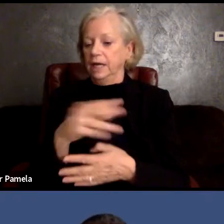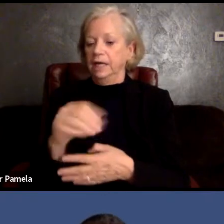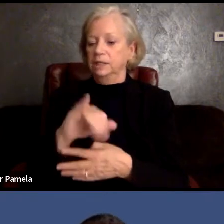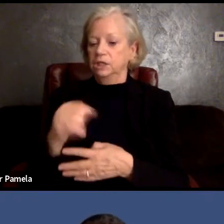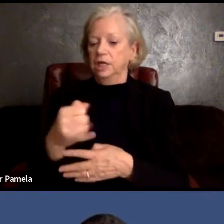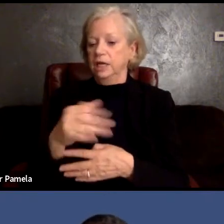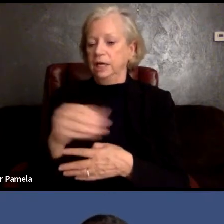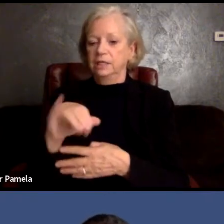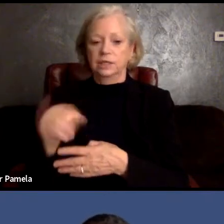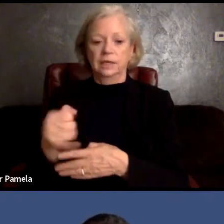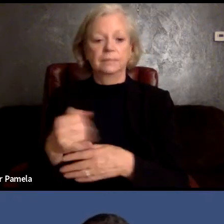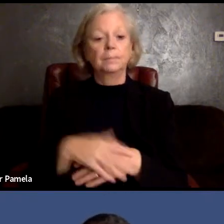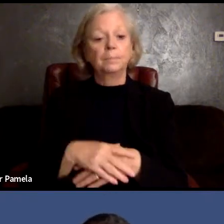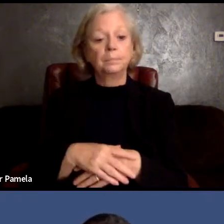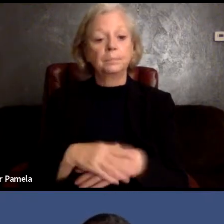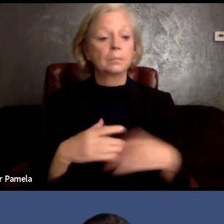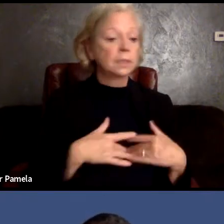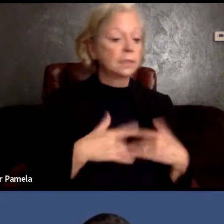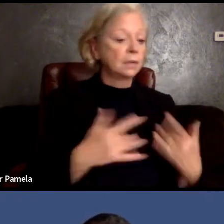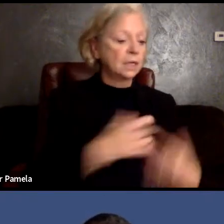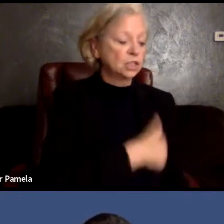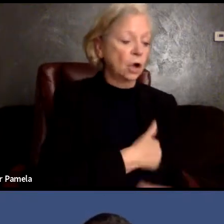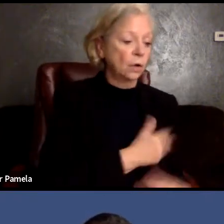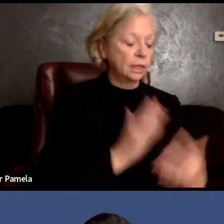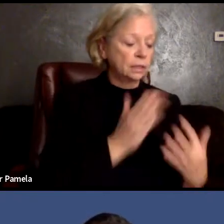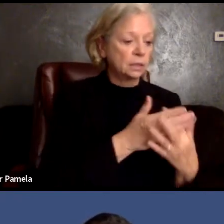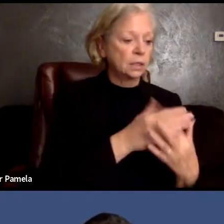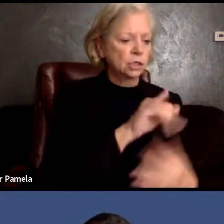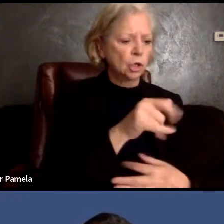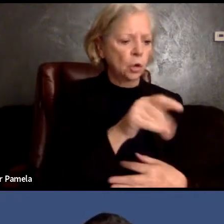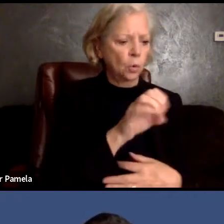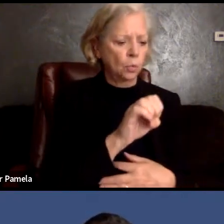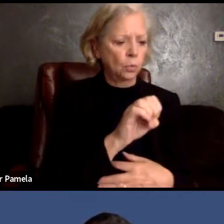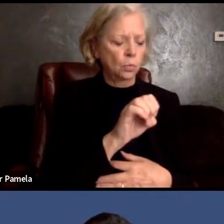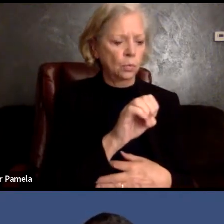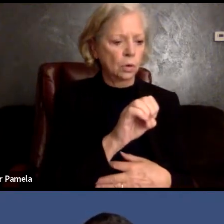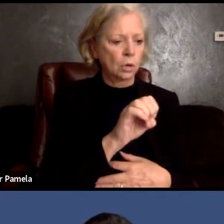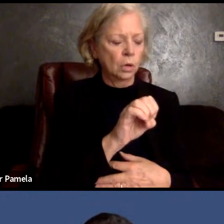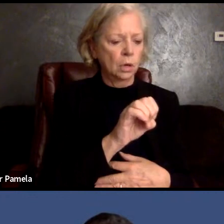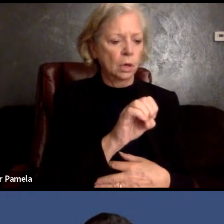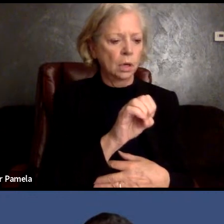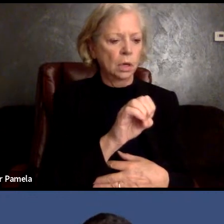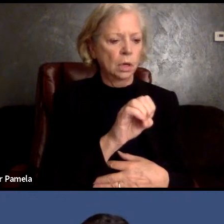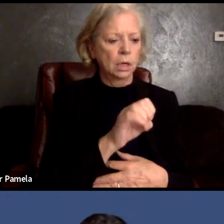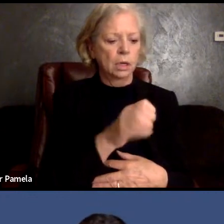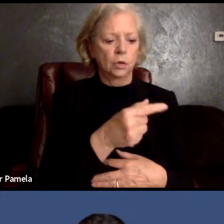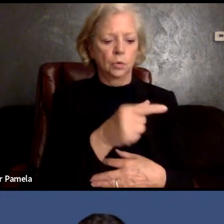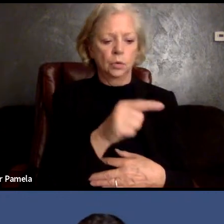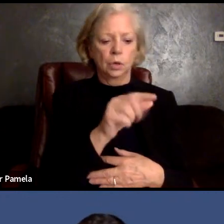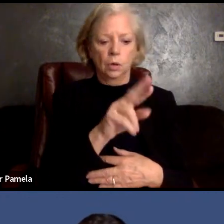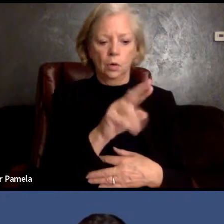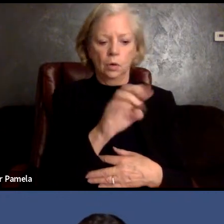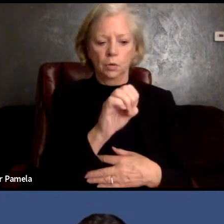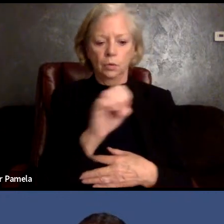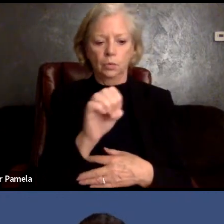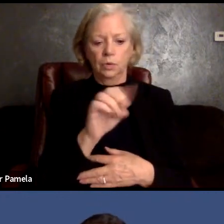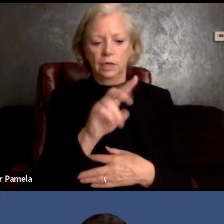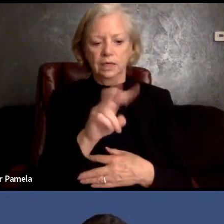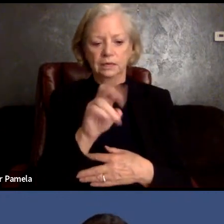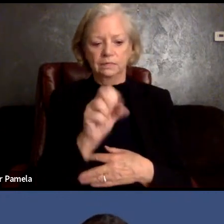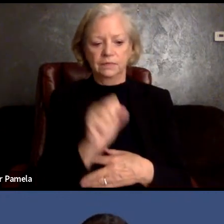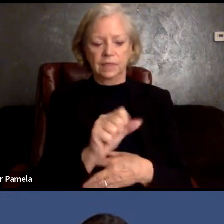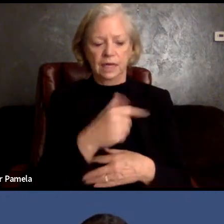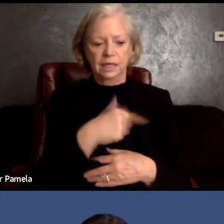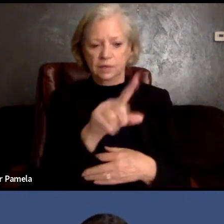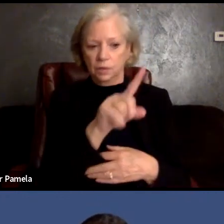then the other, yeah. Sorry, Joe Greaves actually put a question into the chat that I think is the one